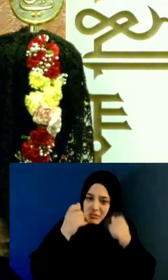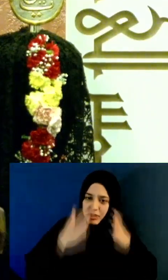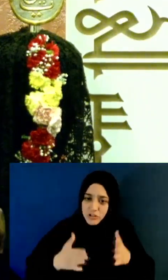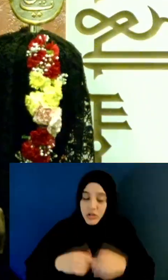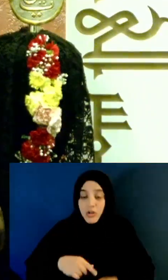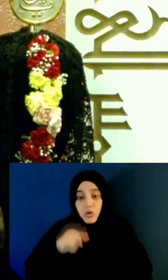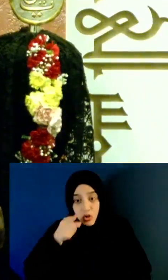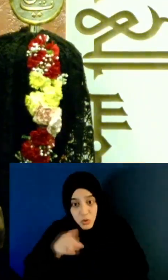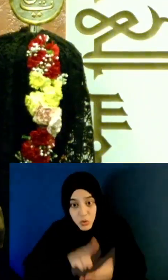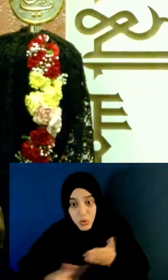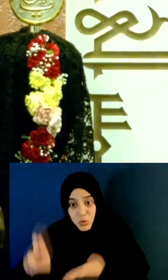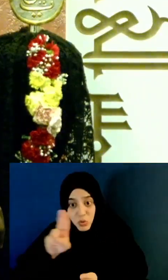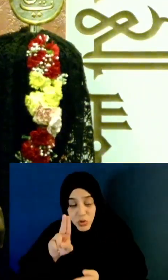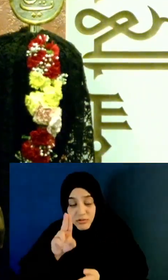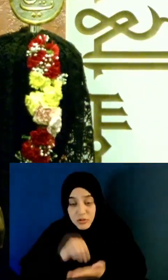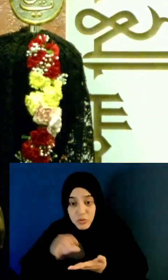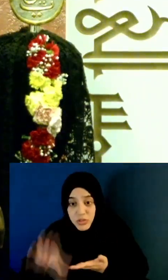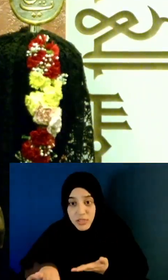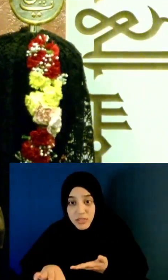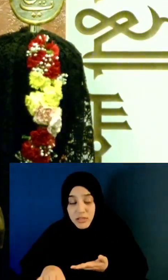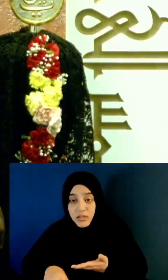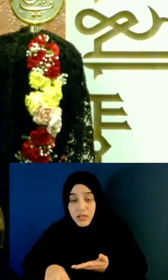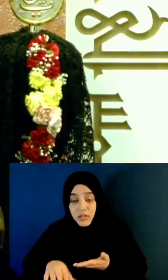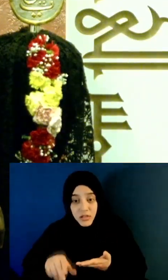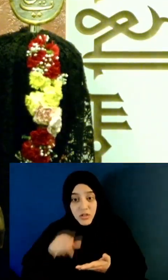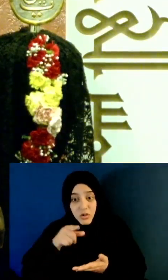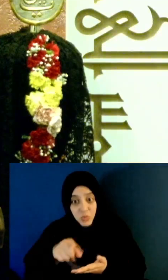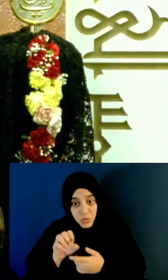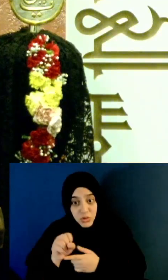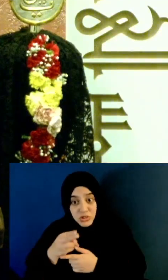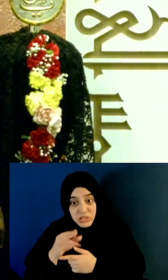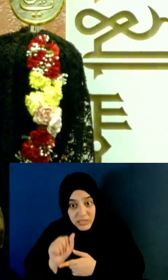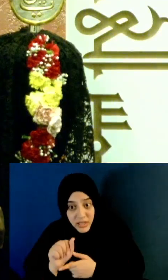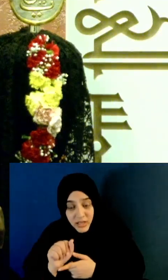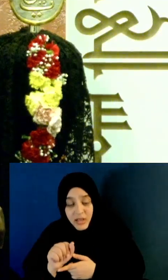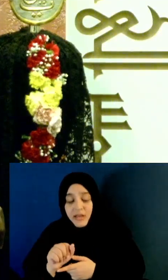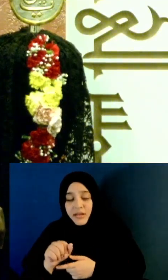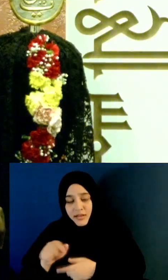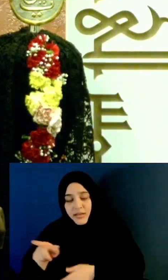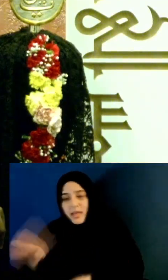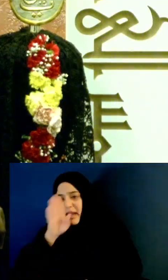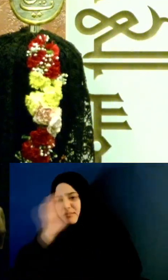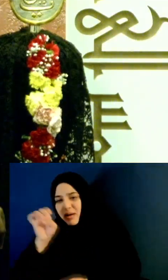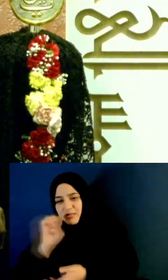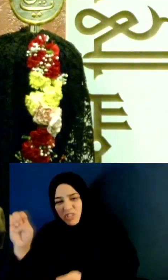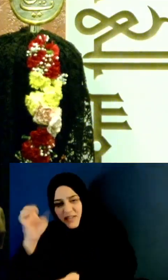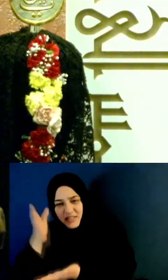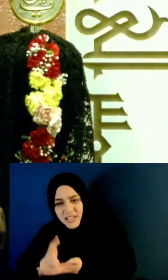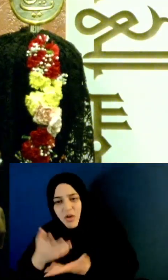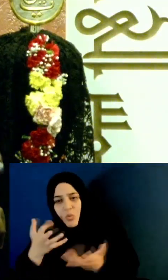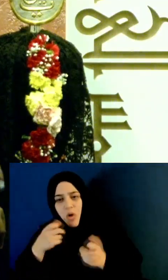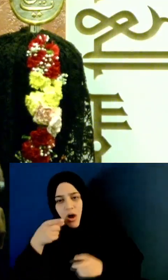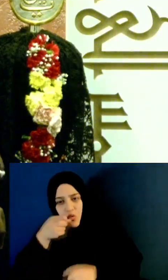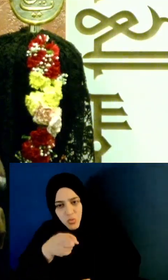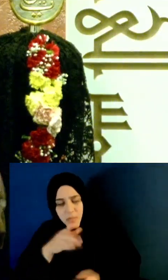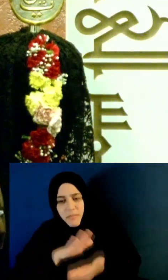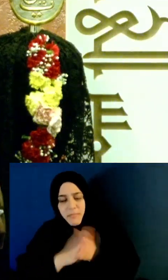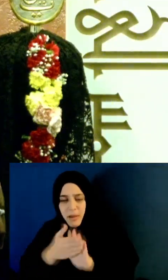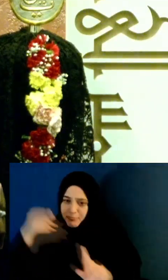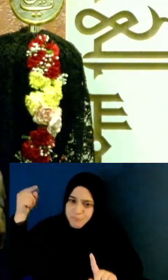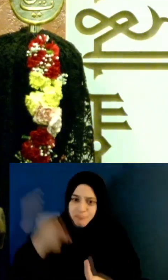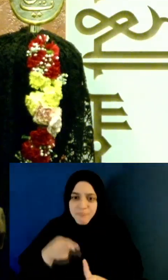a Shi'i, Imam Jaffar wants you to be the highlight there. But be a good